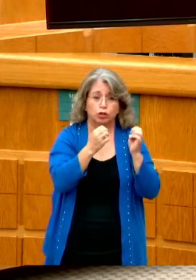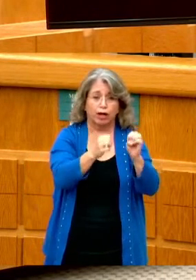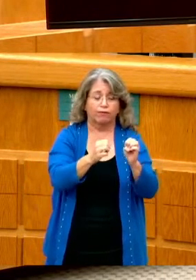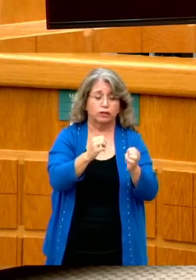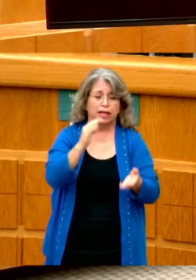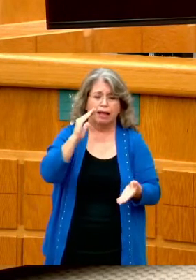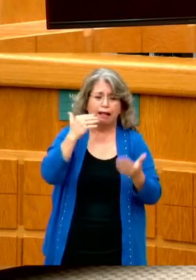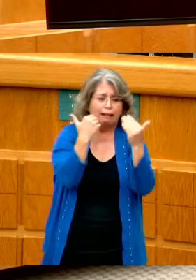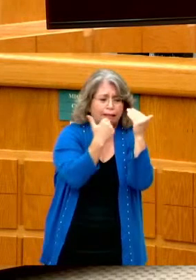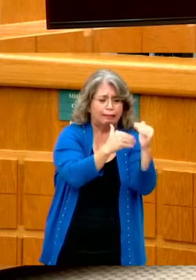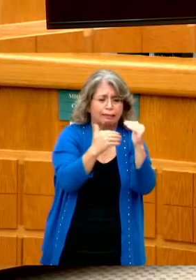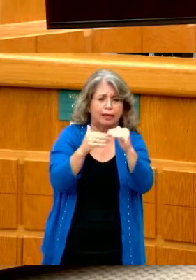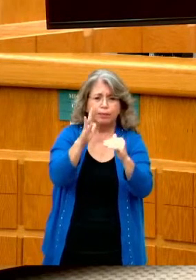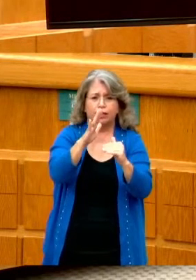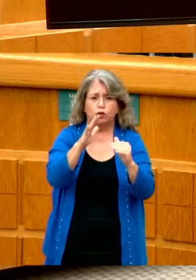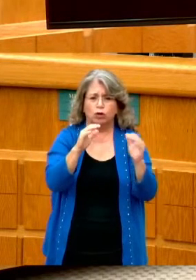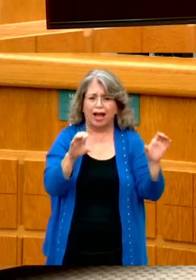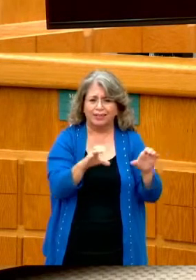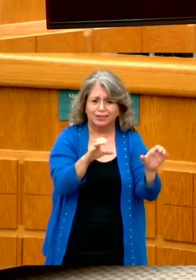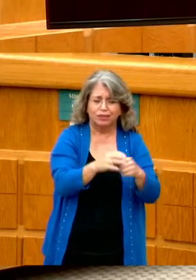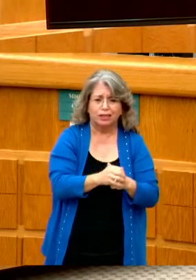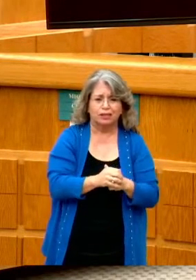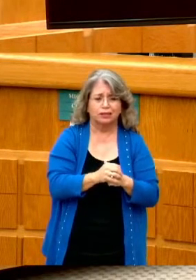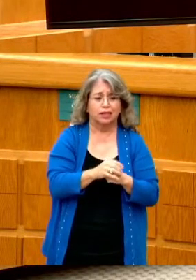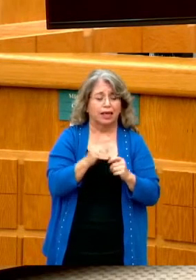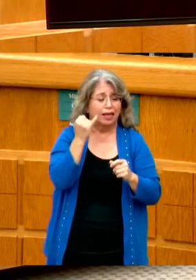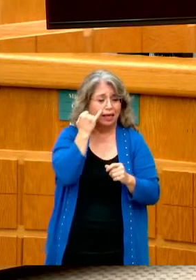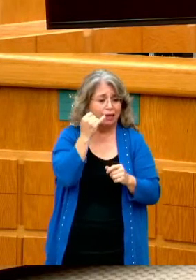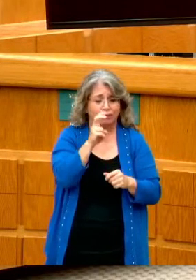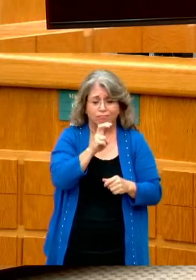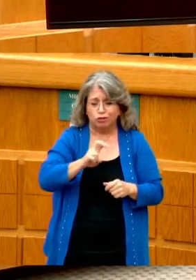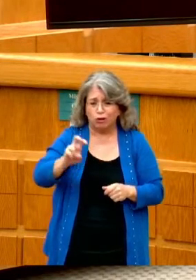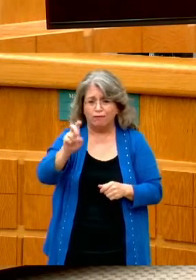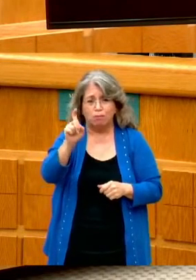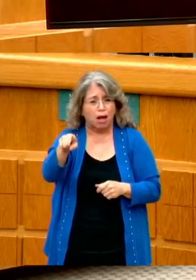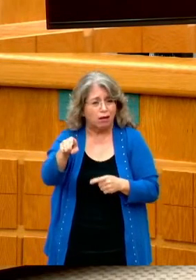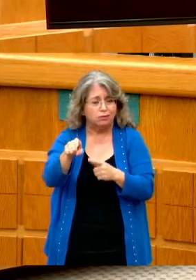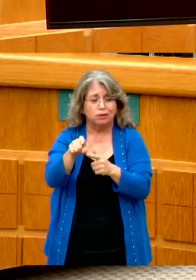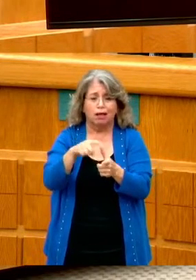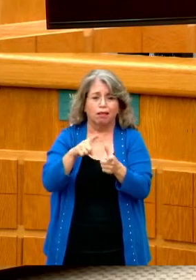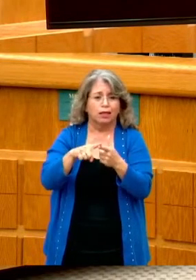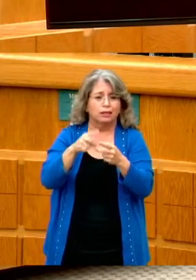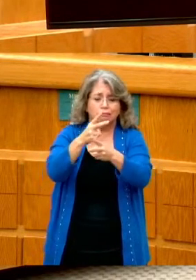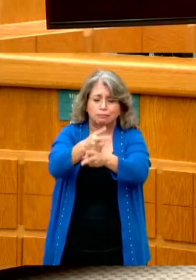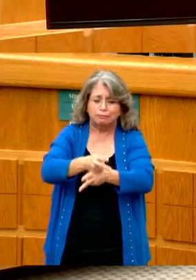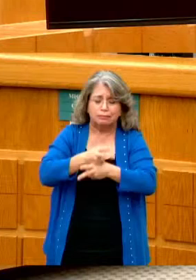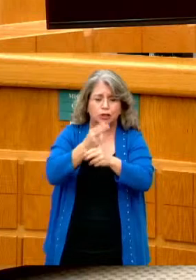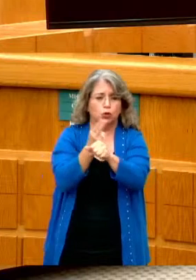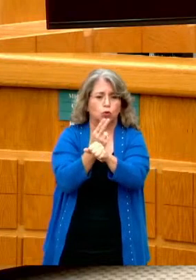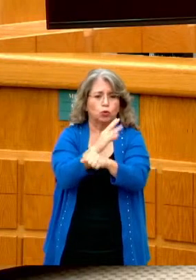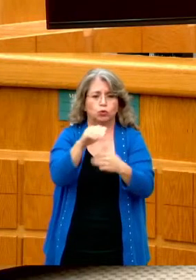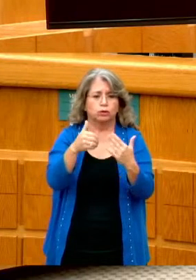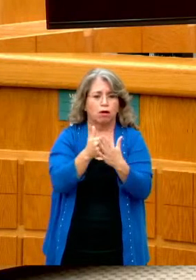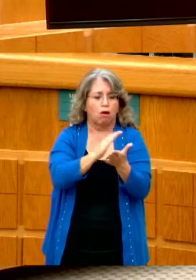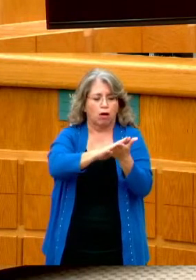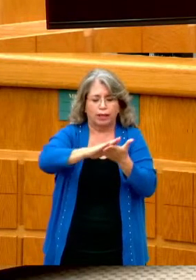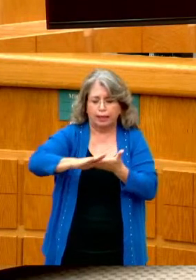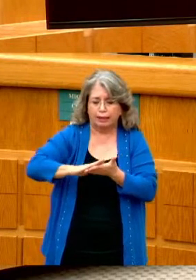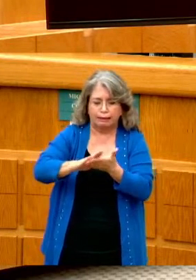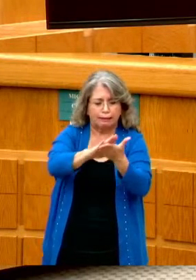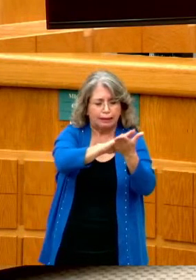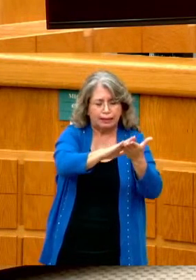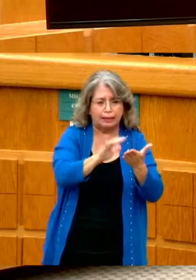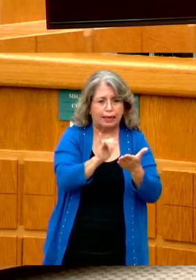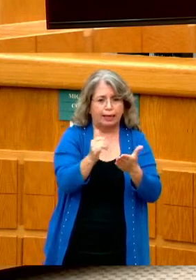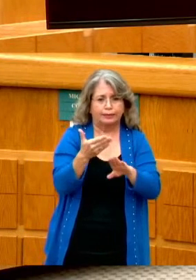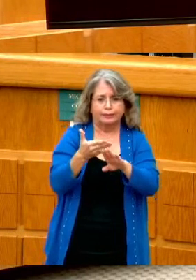to do. Exercise caution when you're traveling, making trips. Use all the disinfectants that you did in the beginning. Get back to